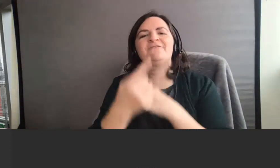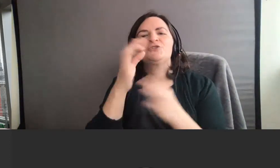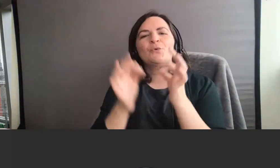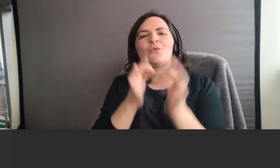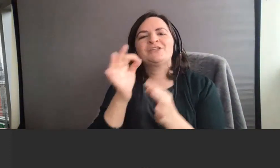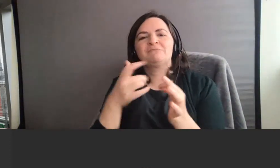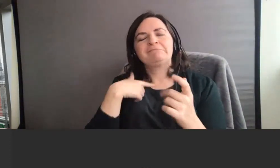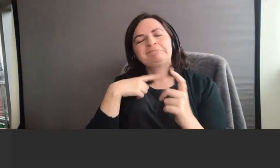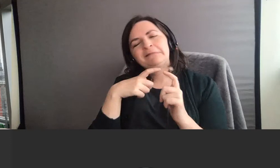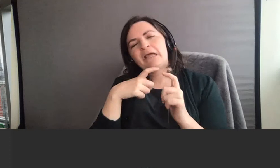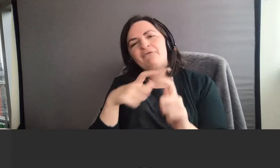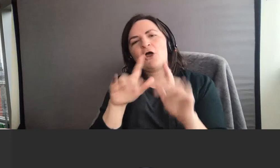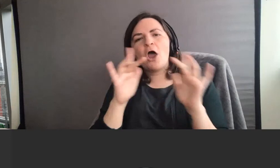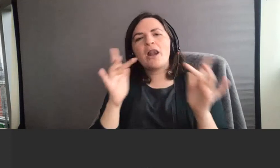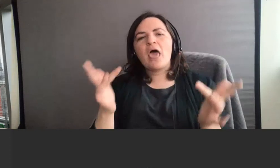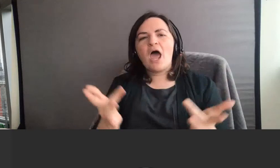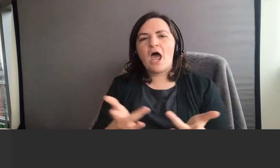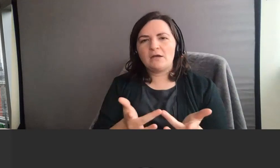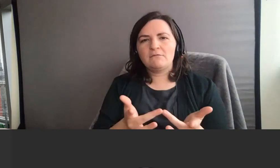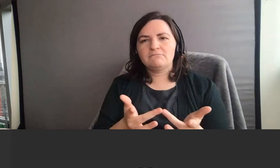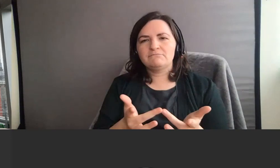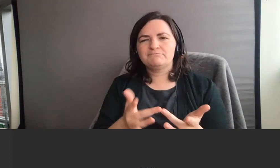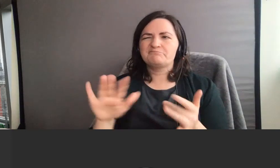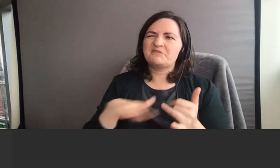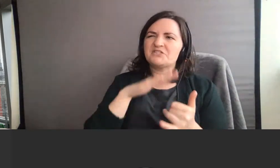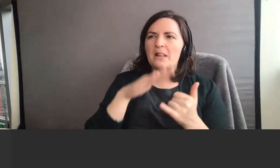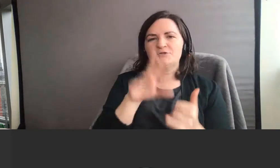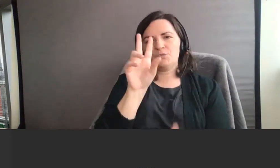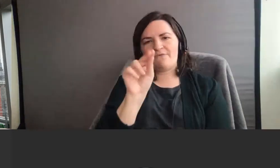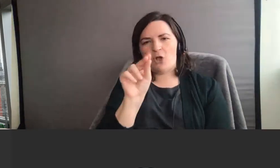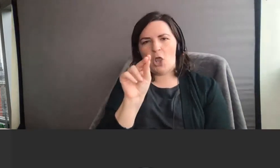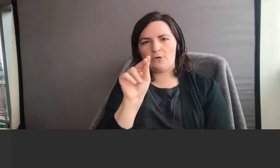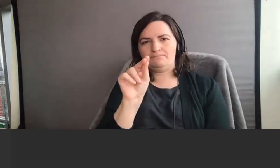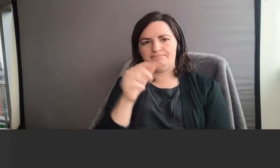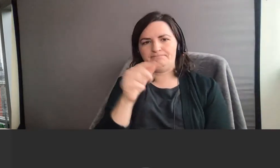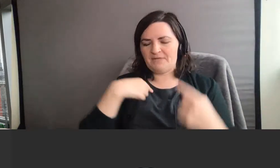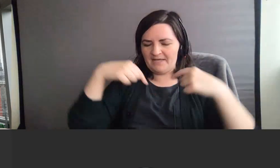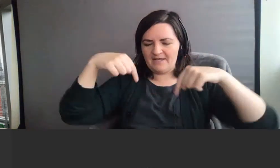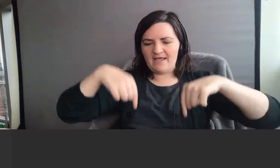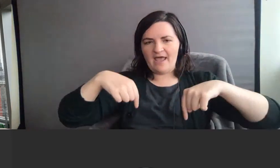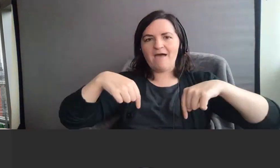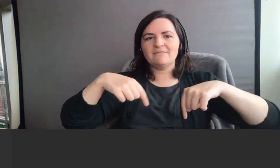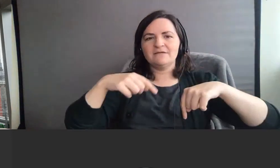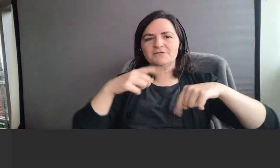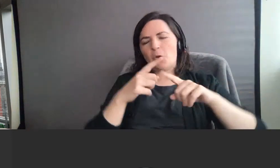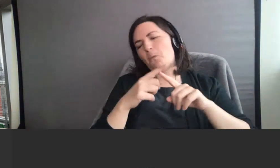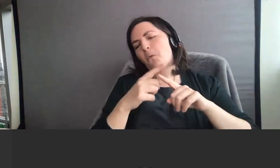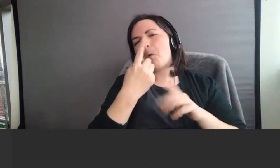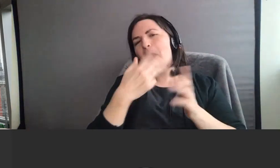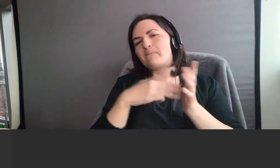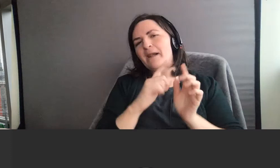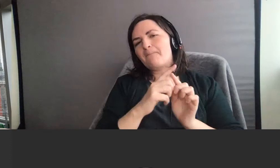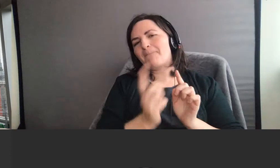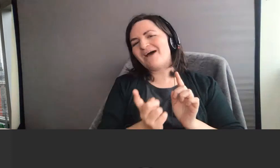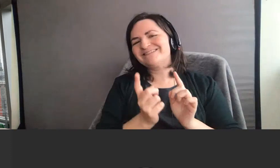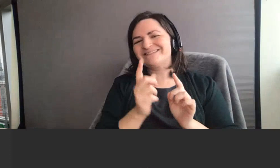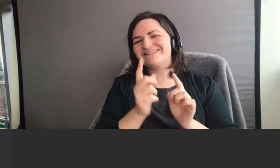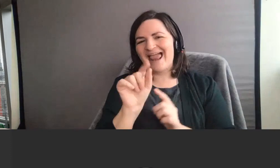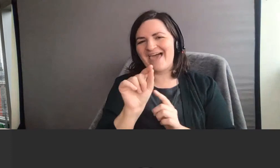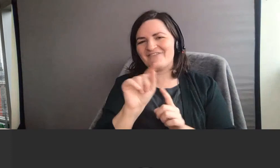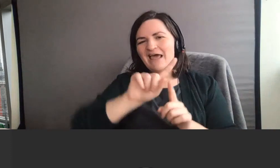online until 12 noon. So I'm going to be here from 11:01 until 12